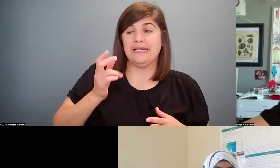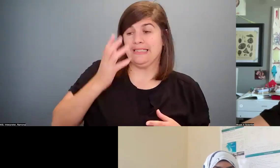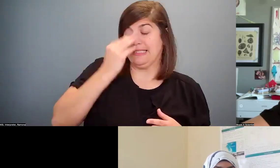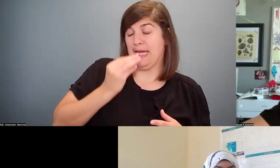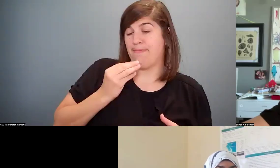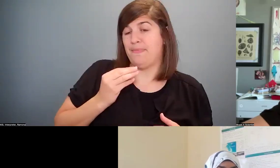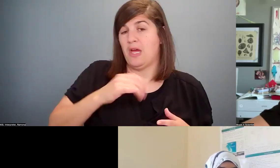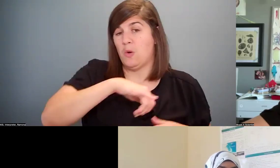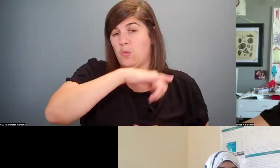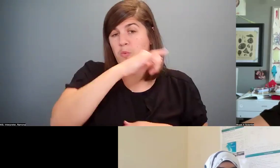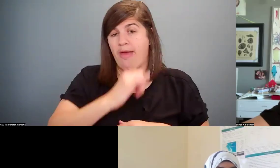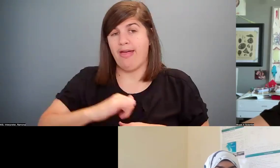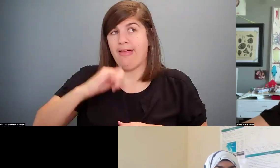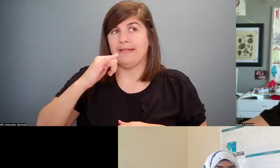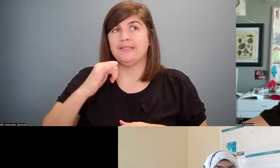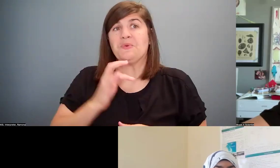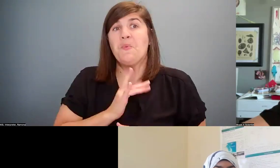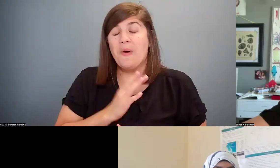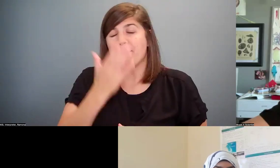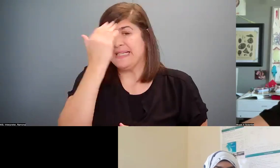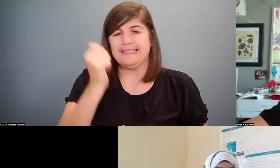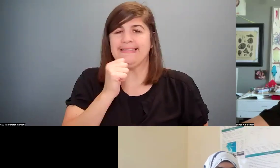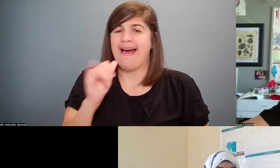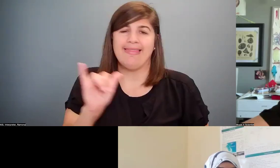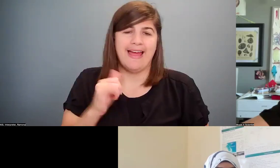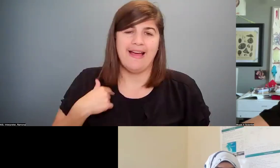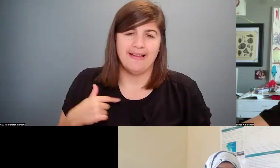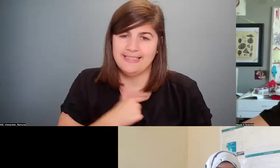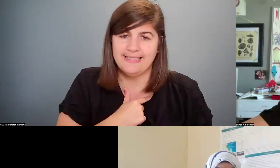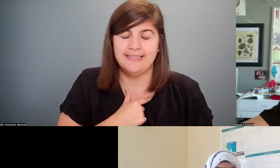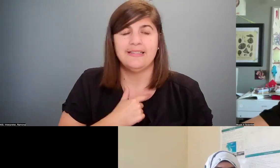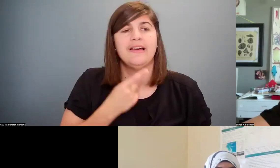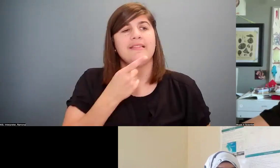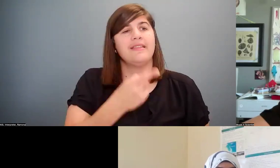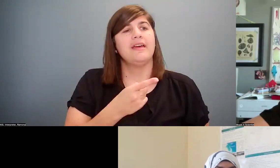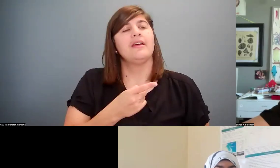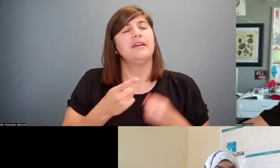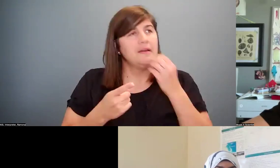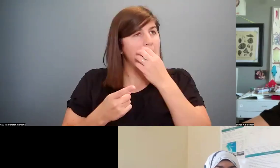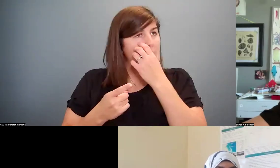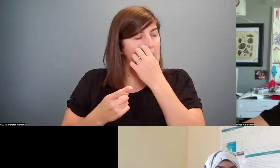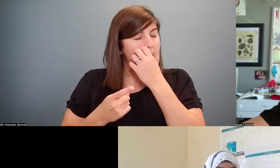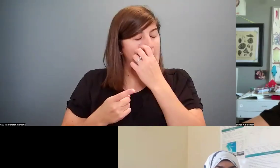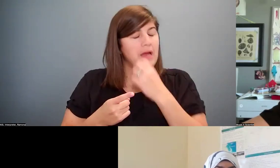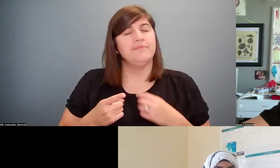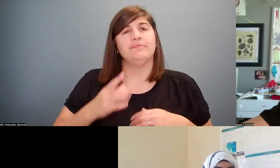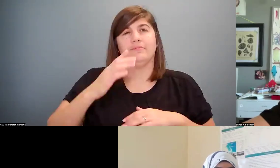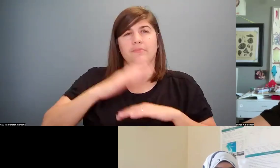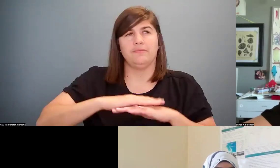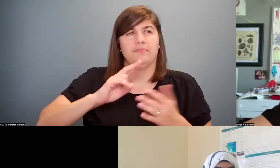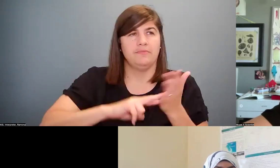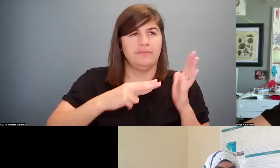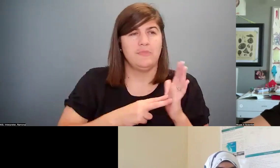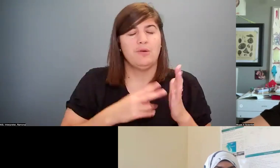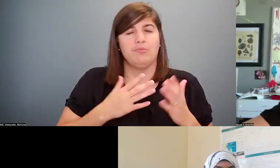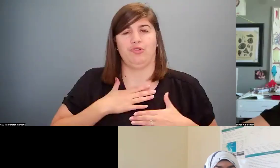because they don't do it the way that humans do it. So whales are what we call conscious breathers. They have to think about every single breath in order to take